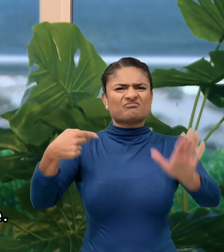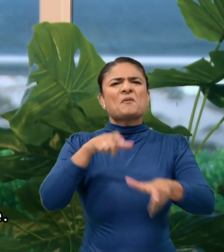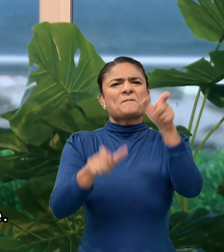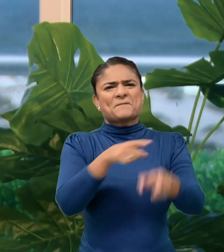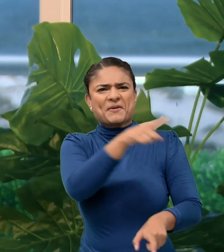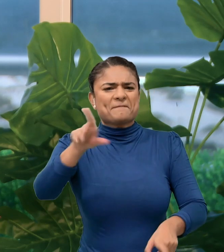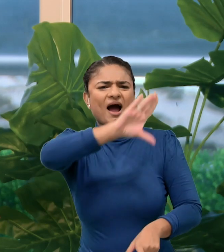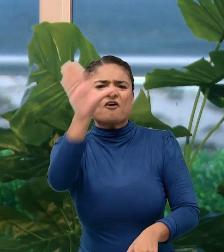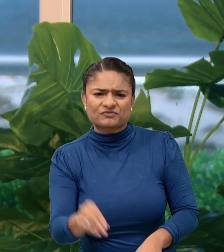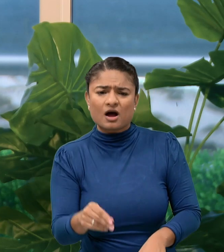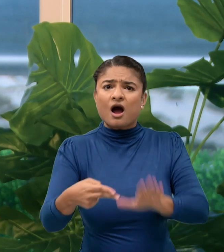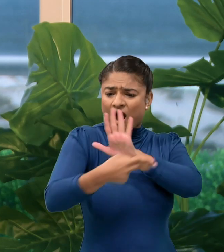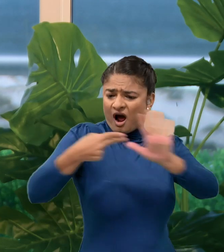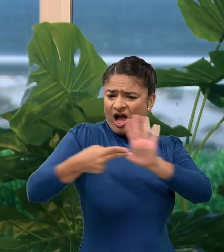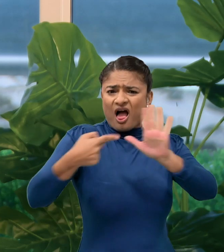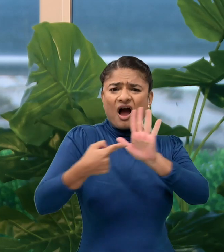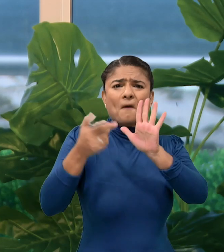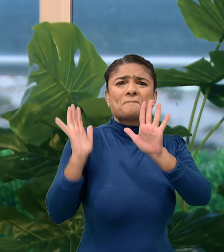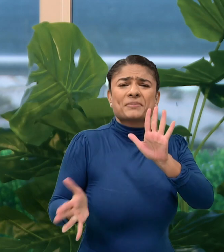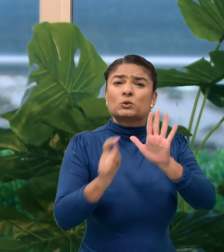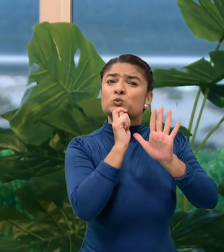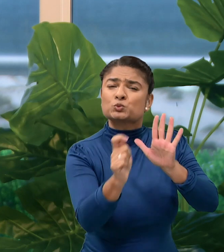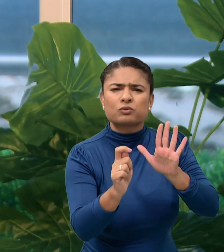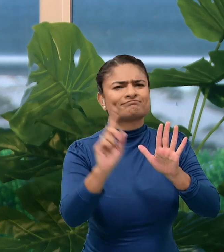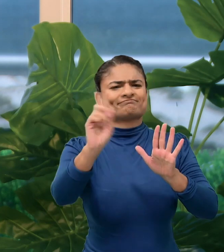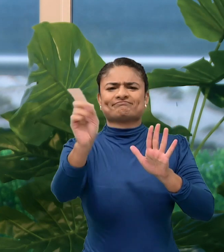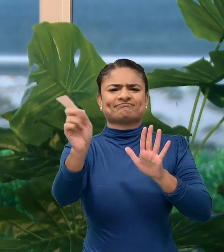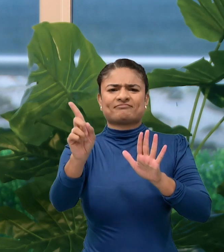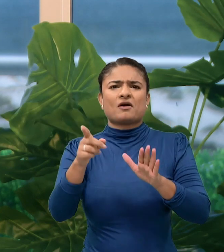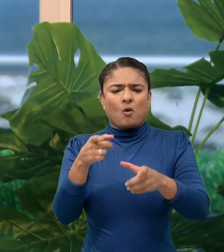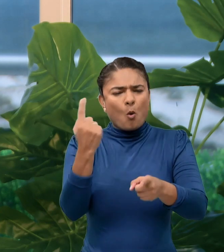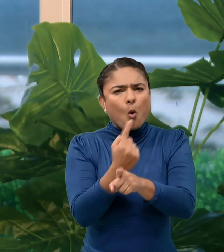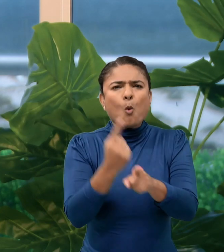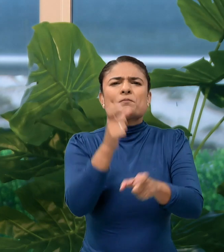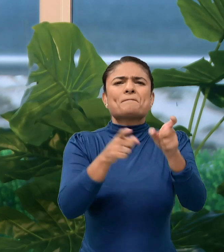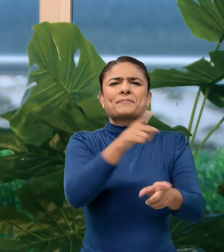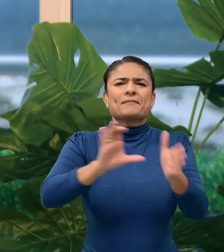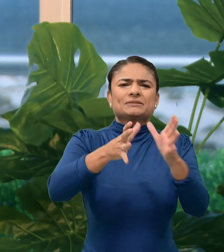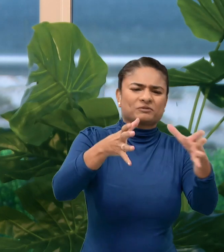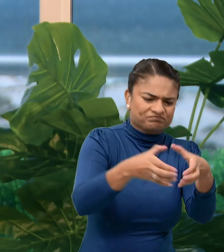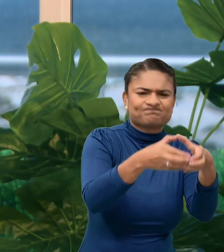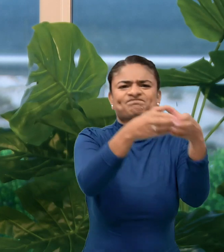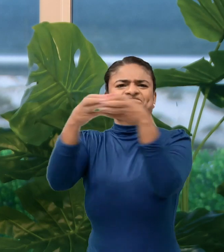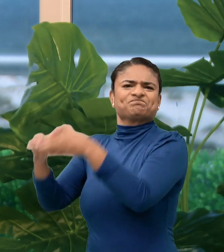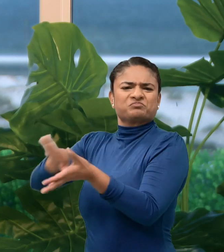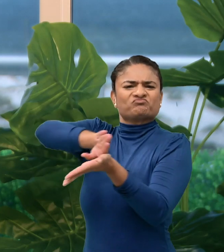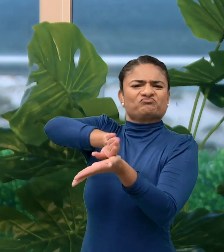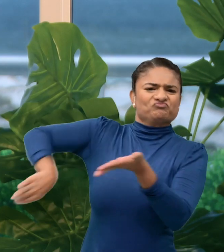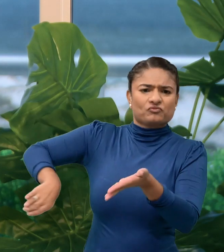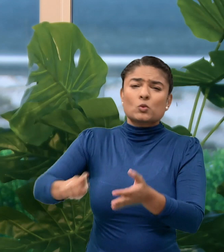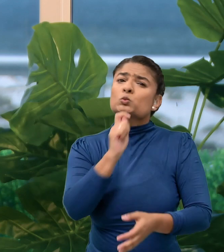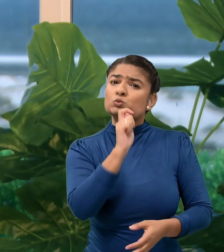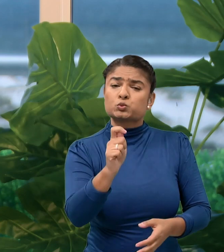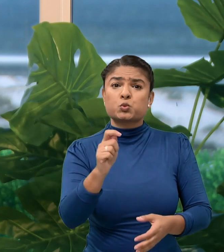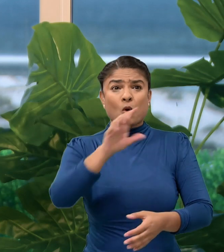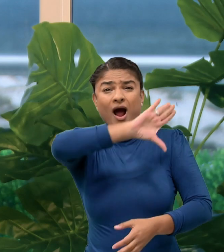people. These stereotypes are not only untrue, but they marginalize and degrade people. The truth is that Africa is the